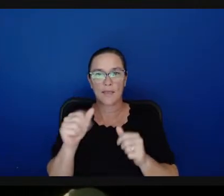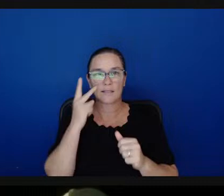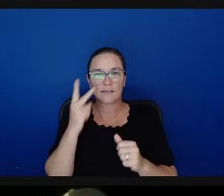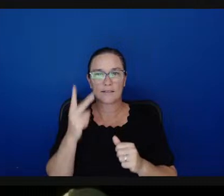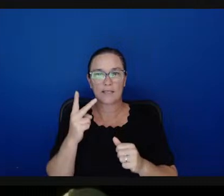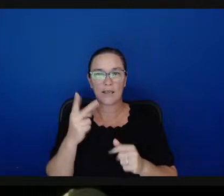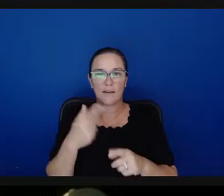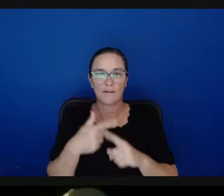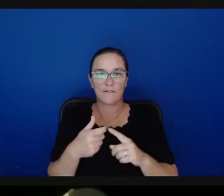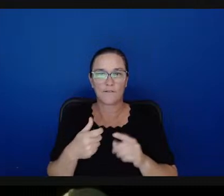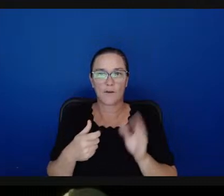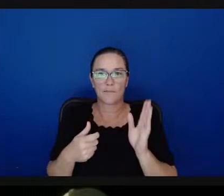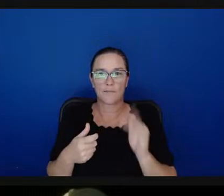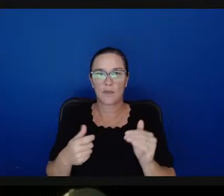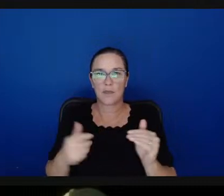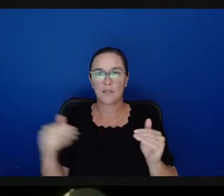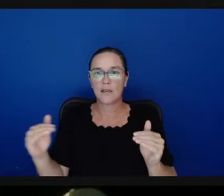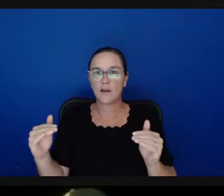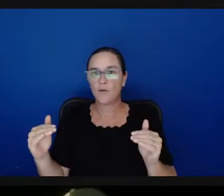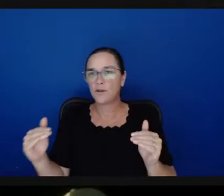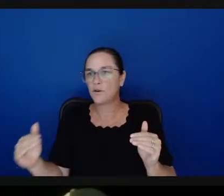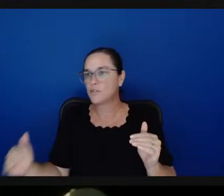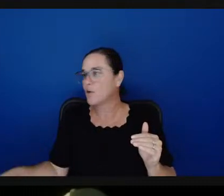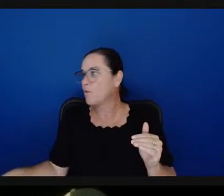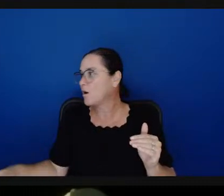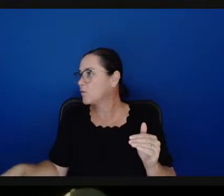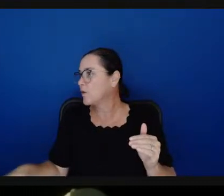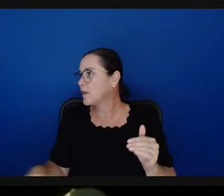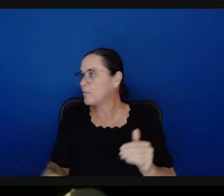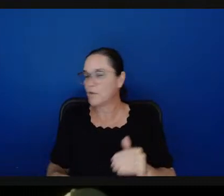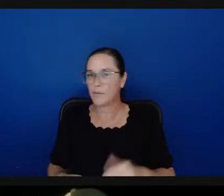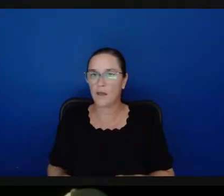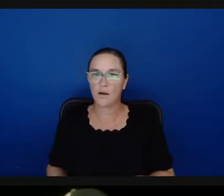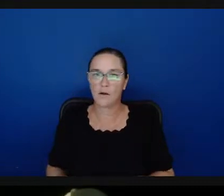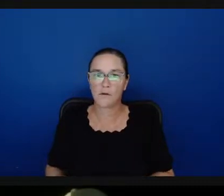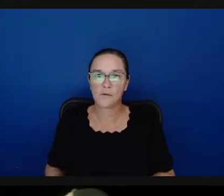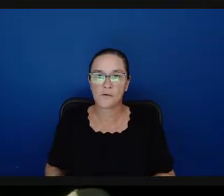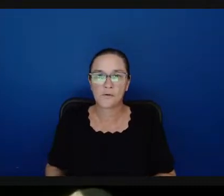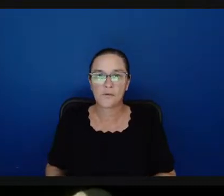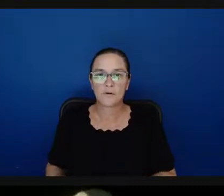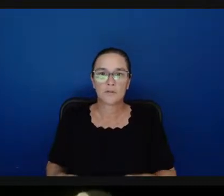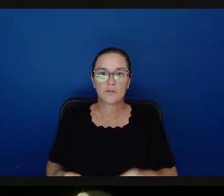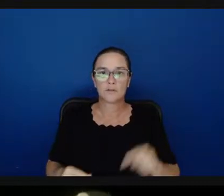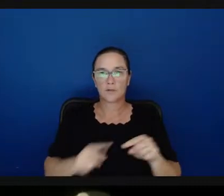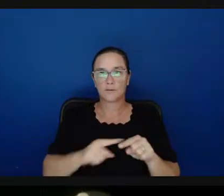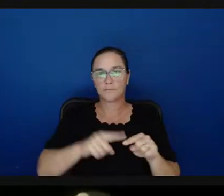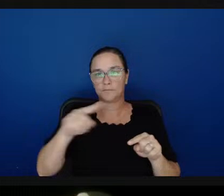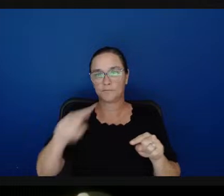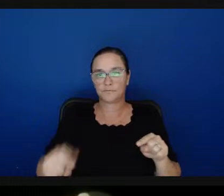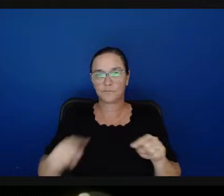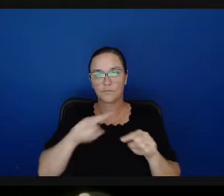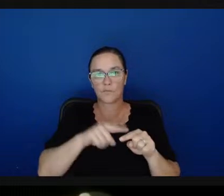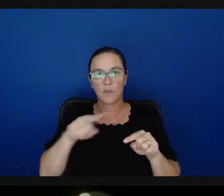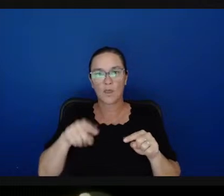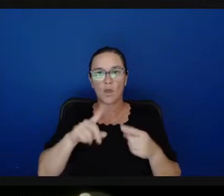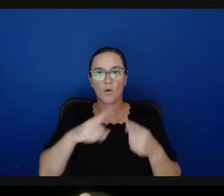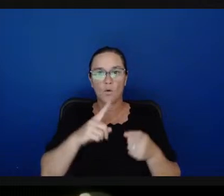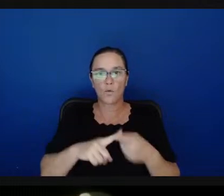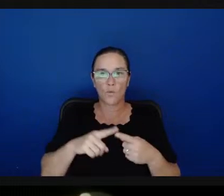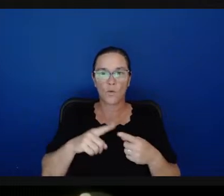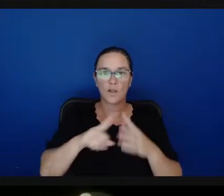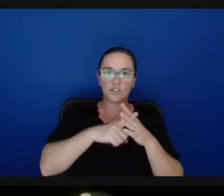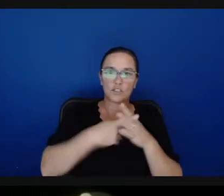here to here is 6 microradians, and that's when it began again. And when it ended from here to